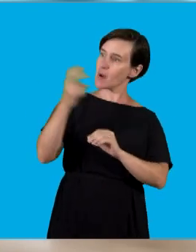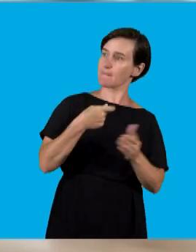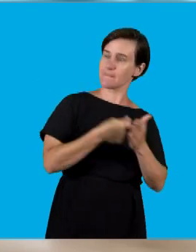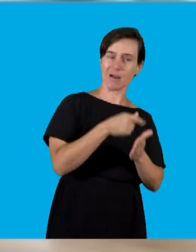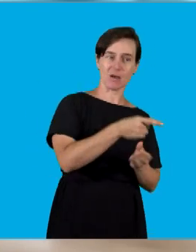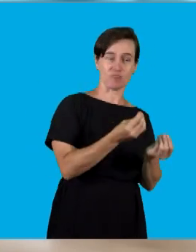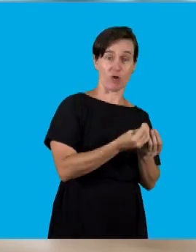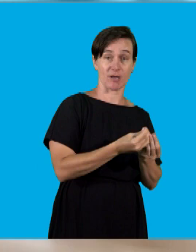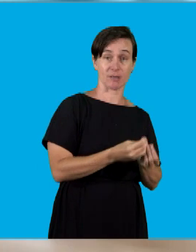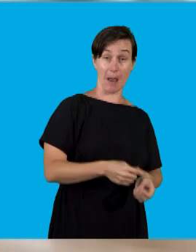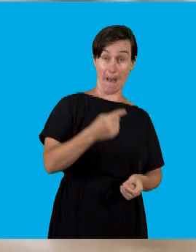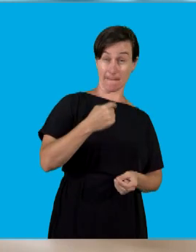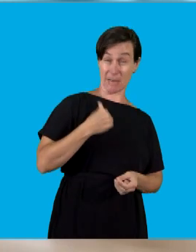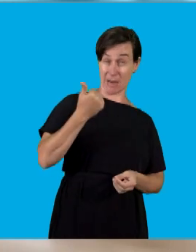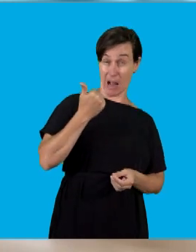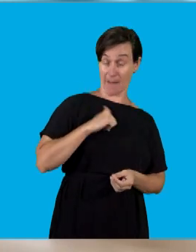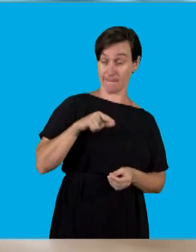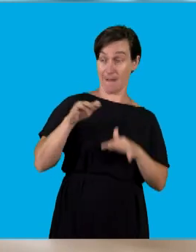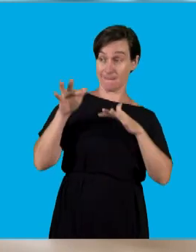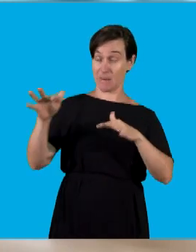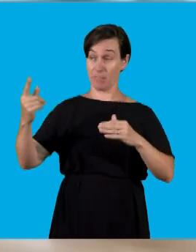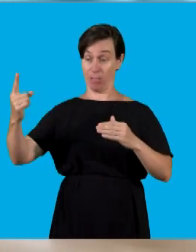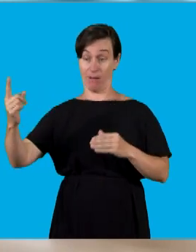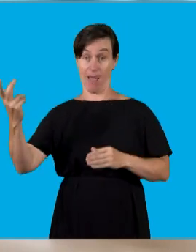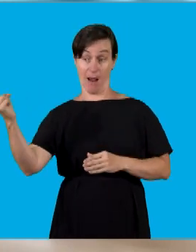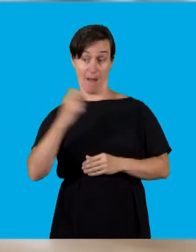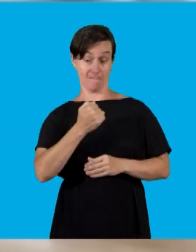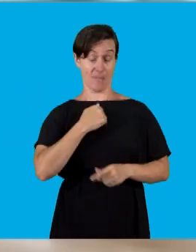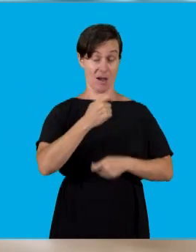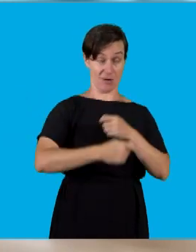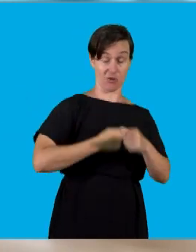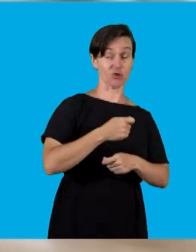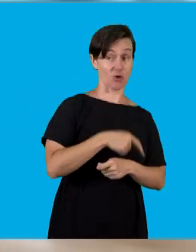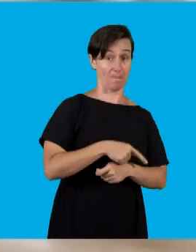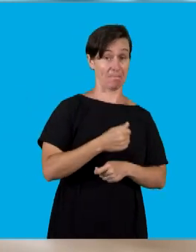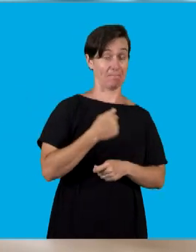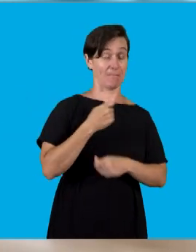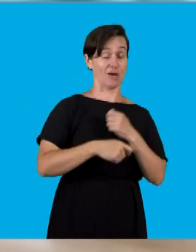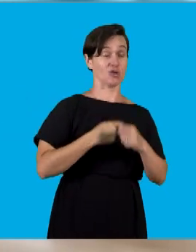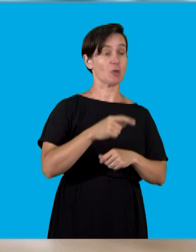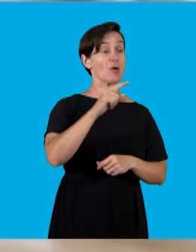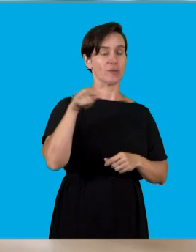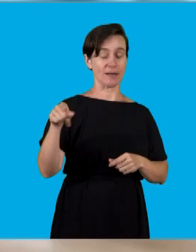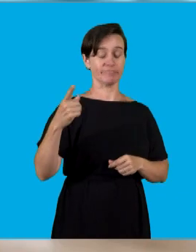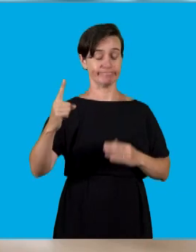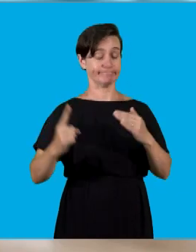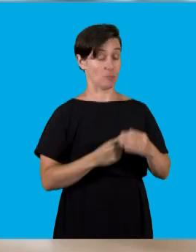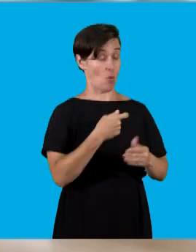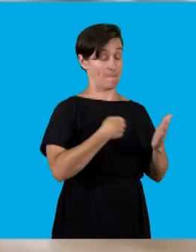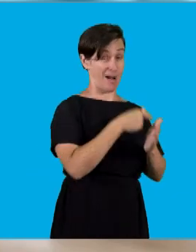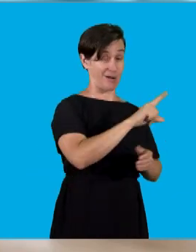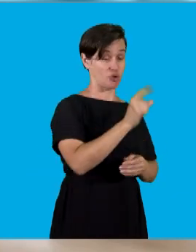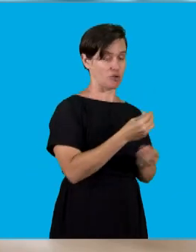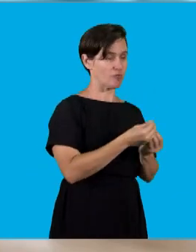is not to get you to buy that product alone. I know that when you enter into my shop, there are other products that you